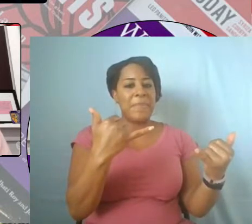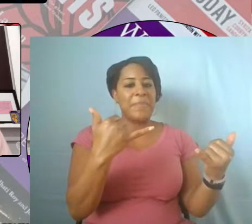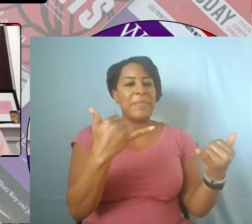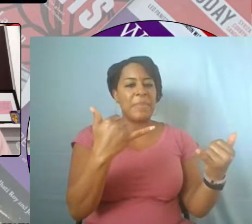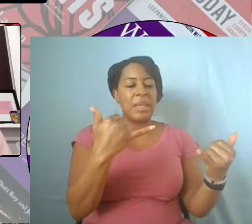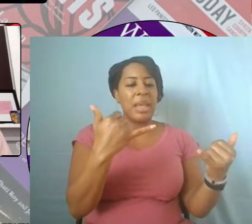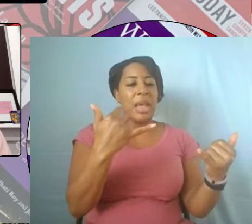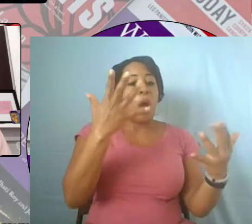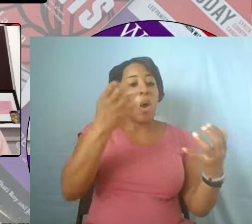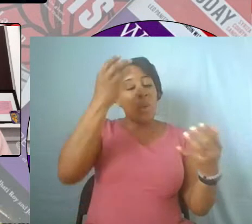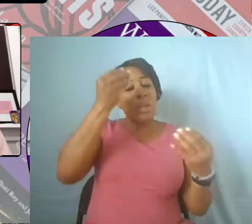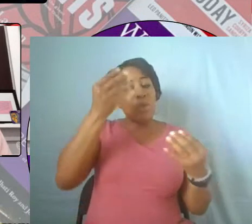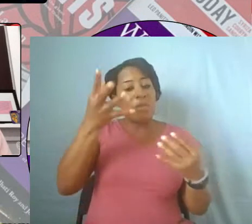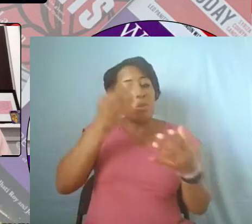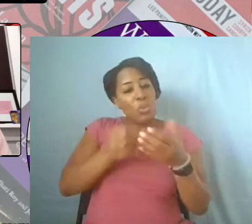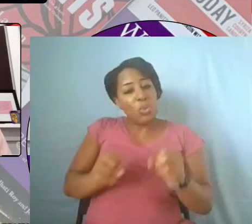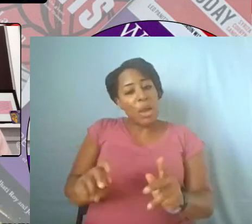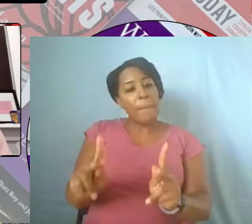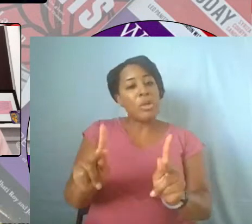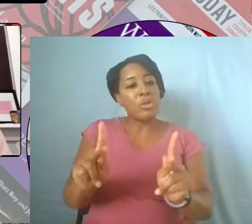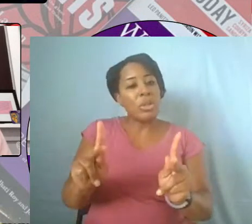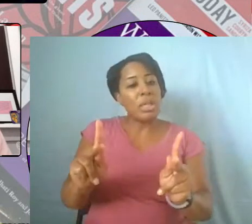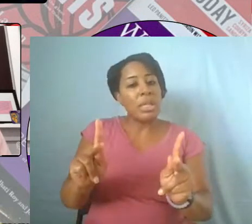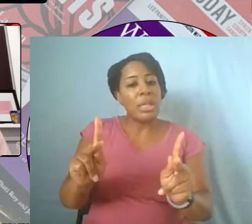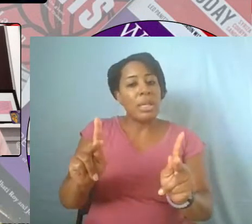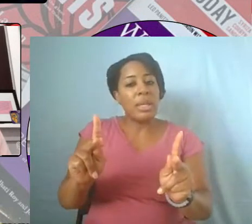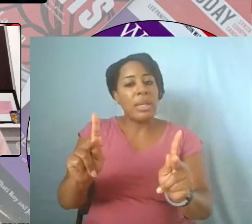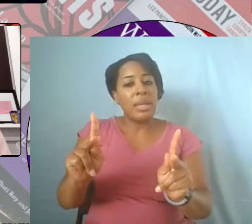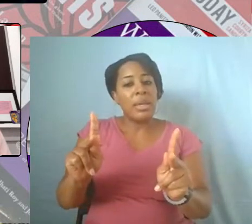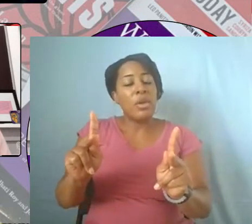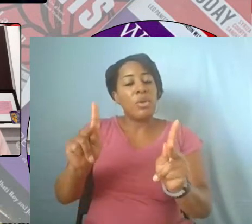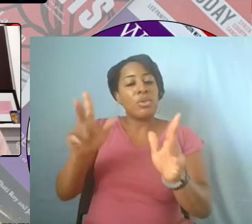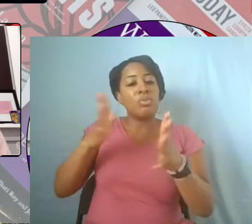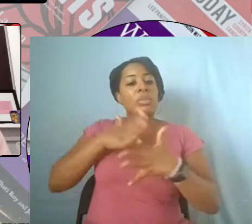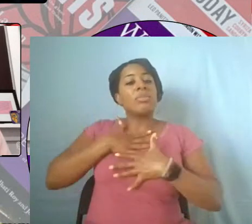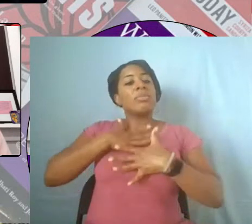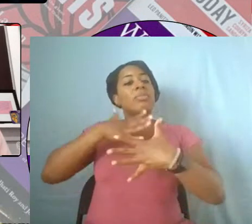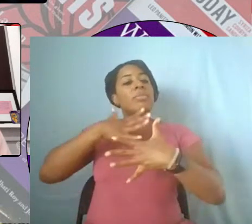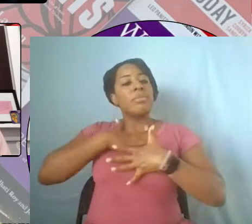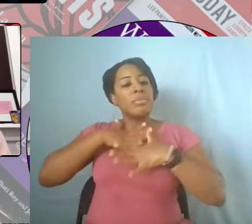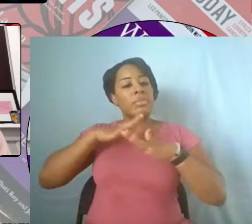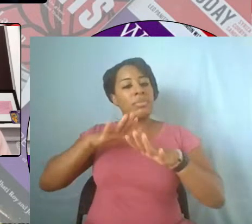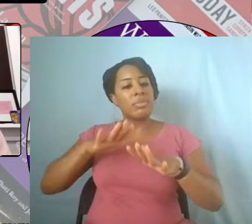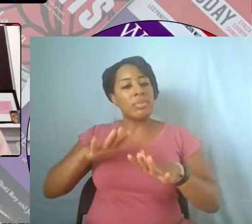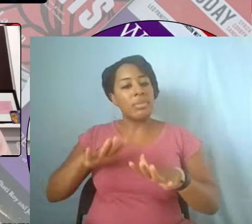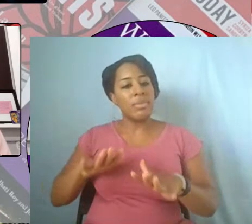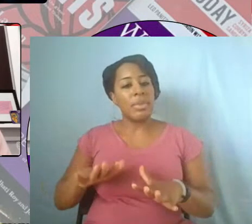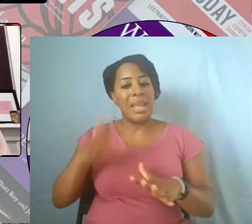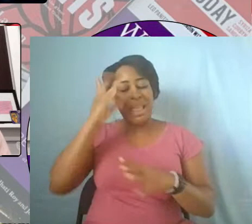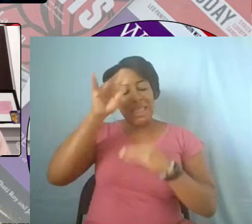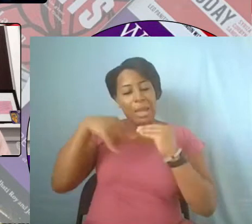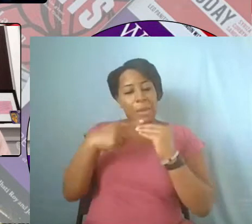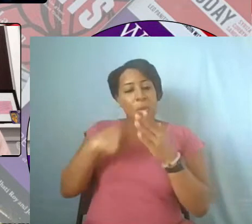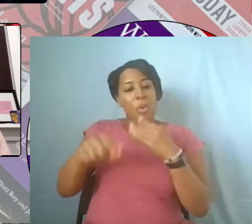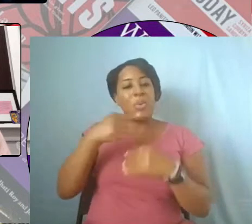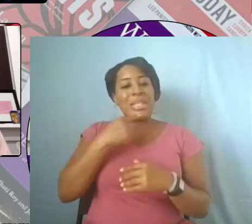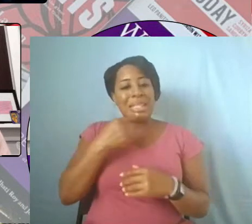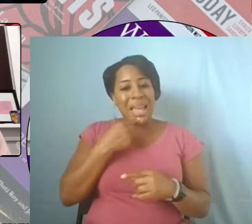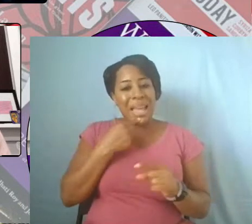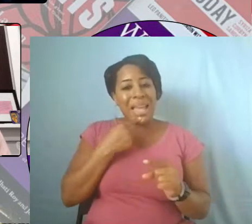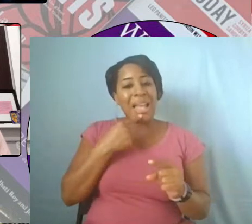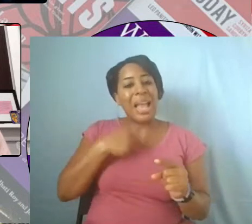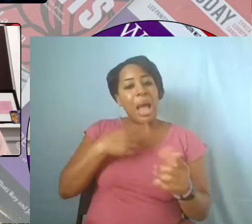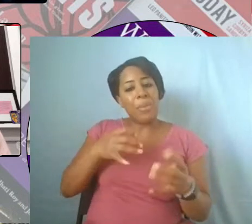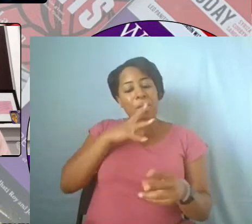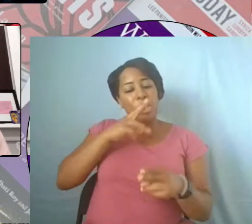everybody an opportunity to just take a deep breath and think about some of the things that were said. I want to talk